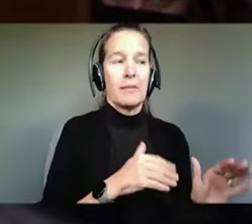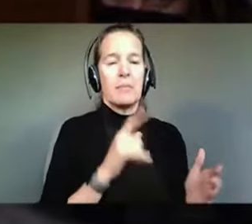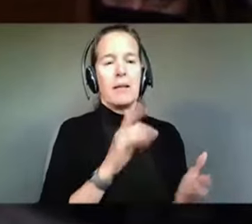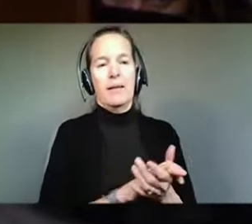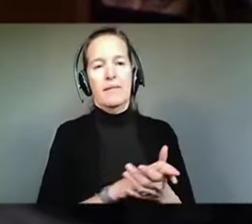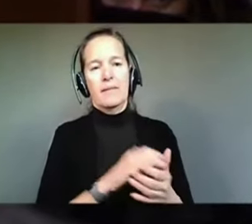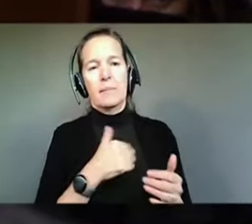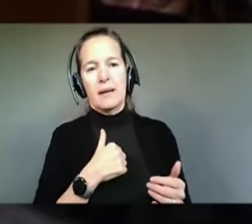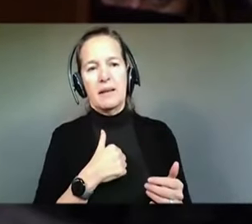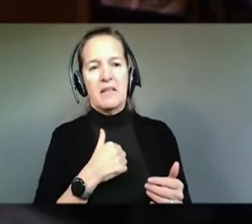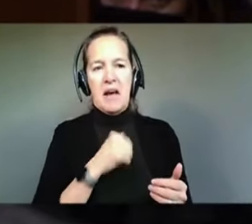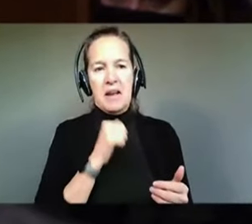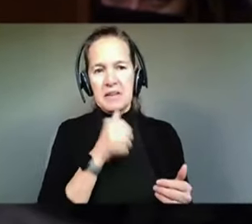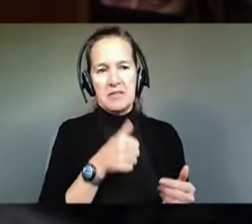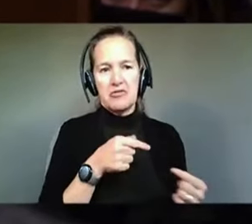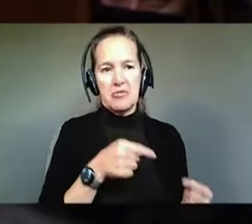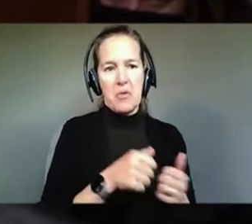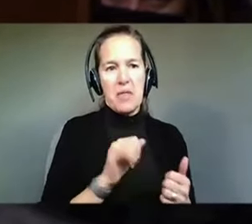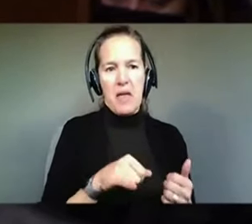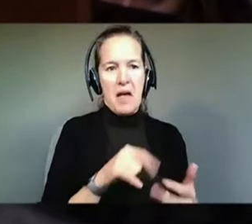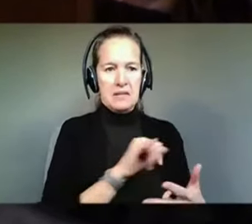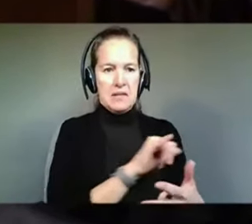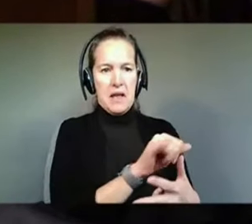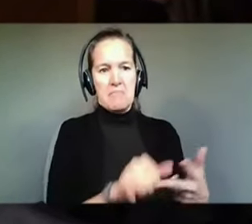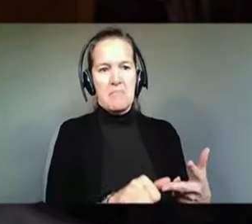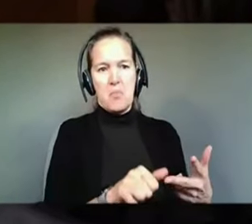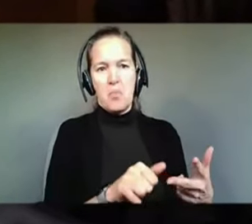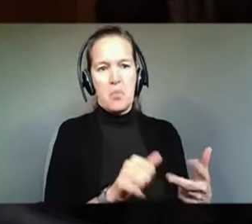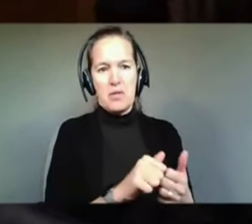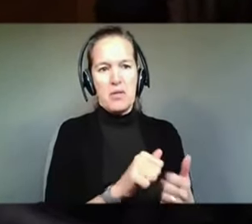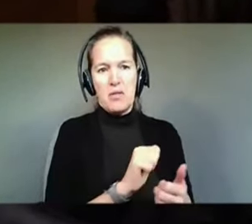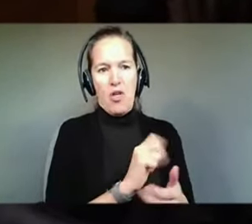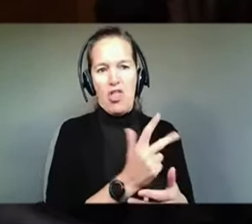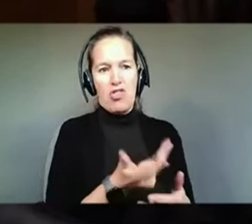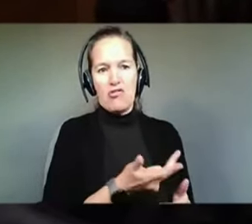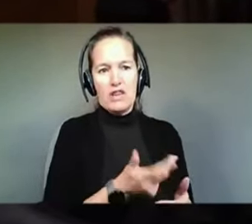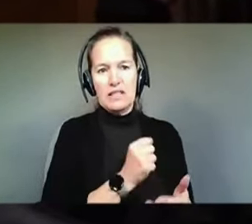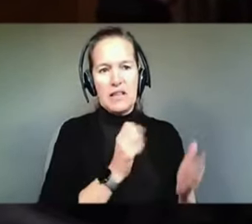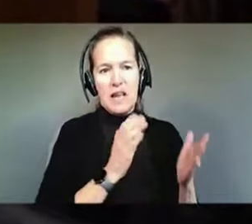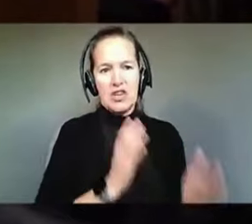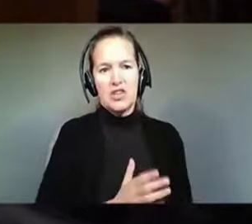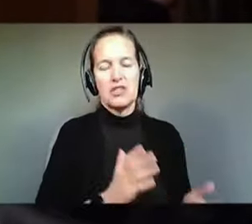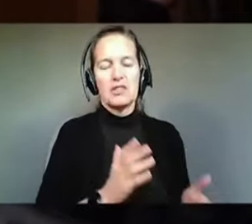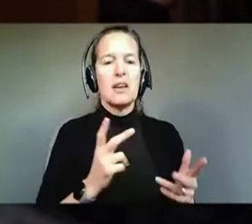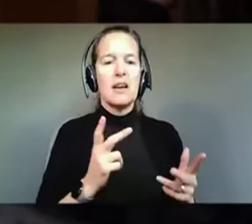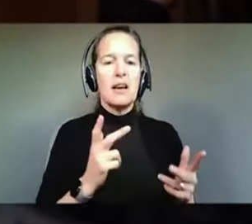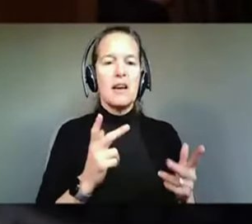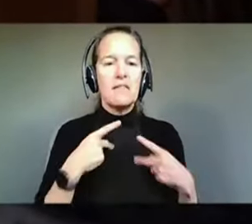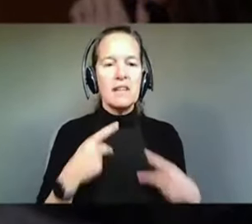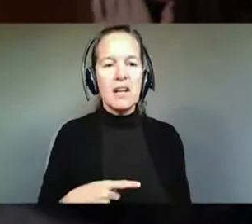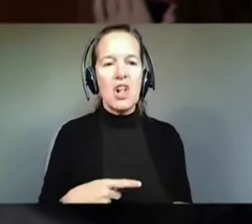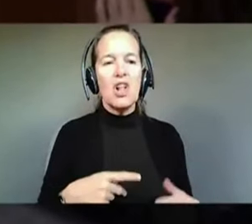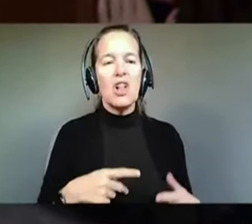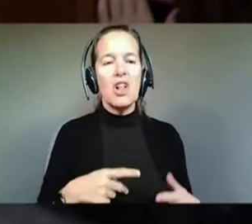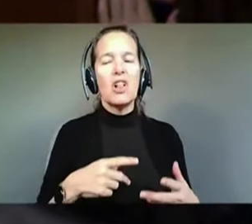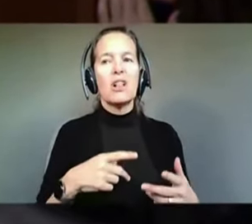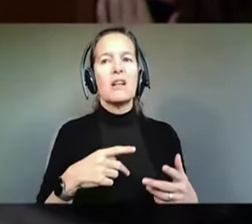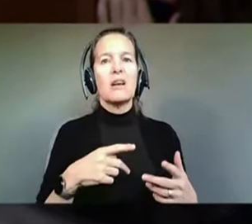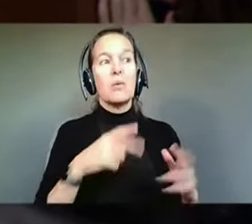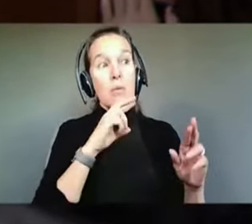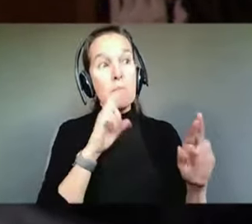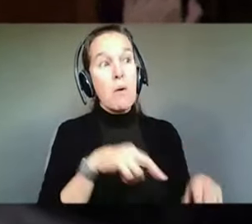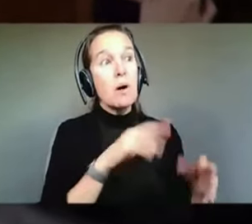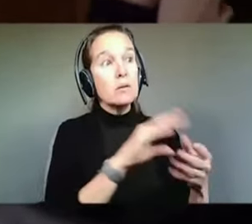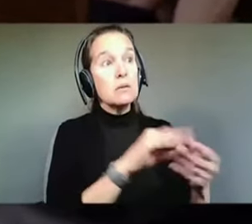don't think Senator Inhofe did. I don't think Senator Young did. Our physical reports of our own conditions were given credibility. But